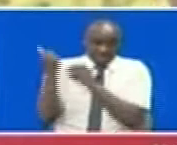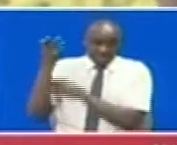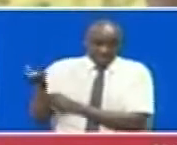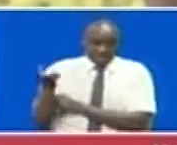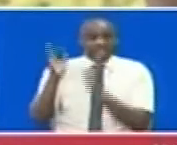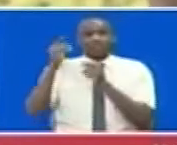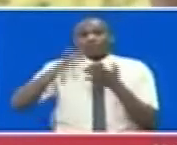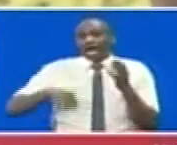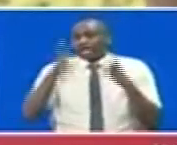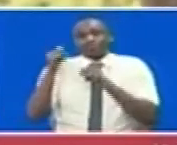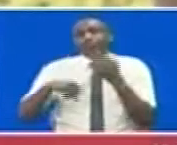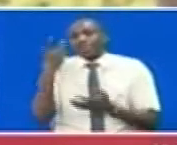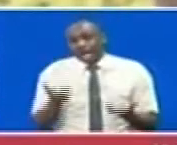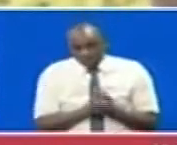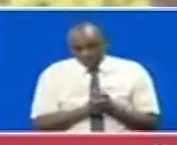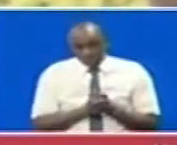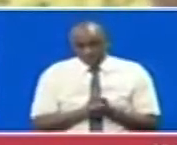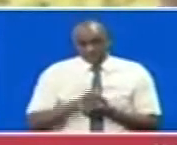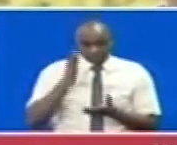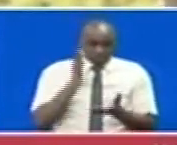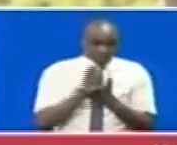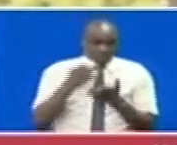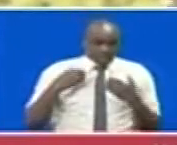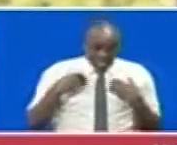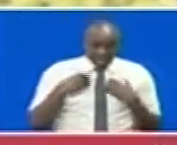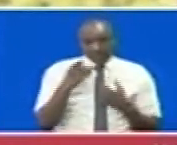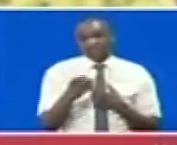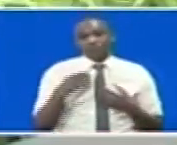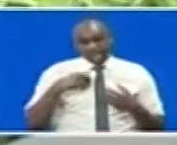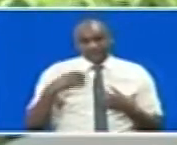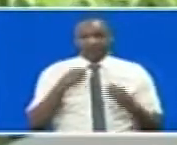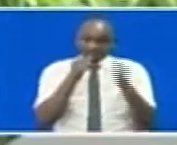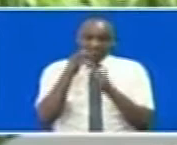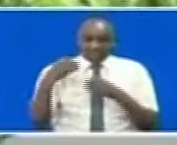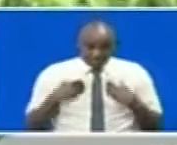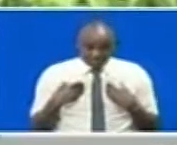do you expect to win? Because if they saw Kenyans, they would be at least they would be afraid.